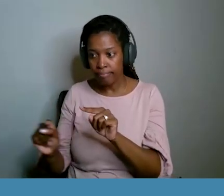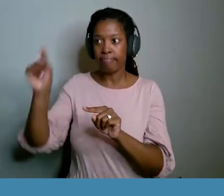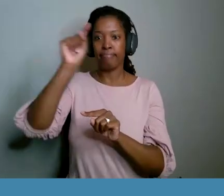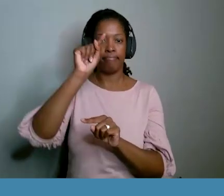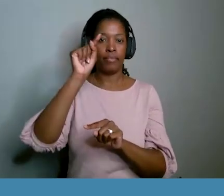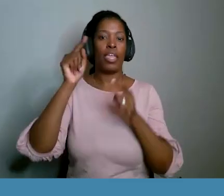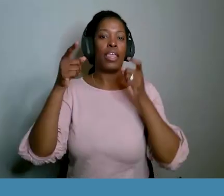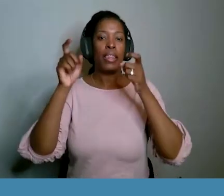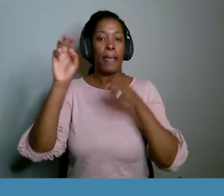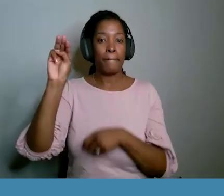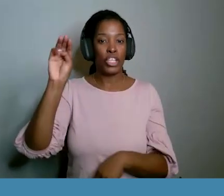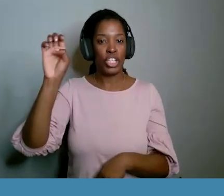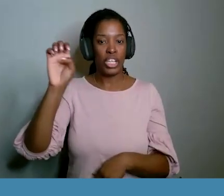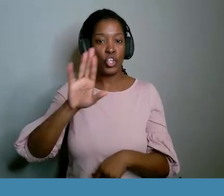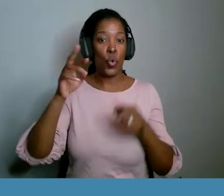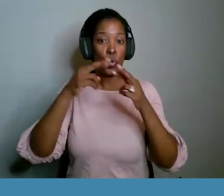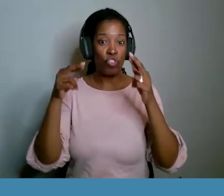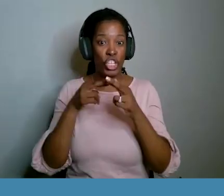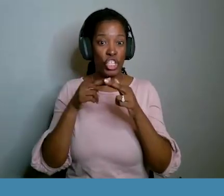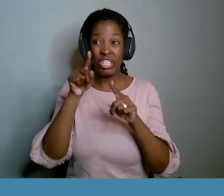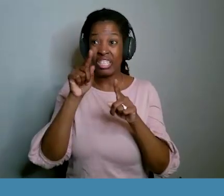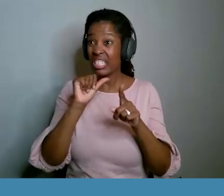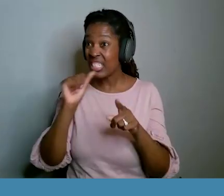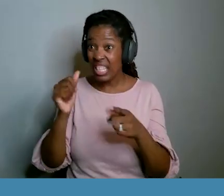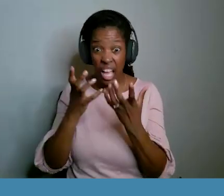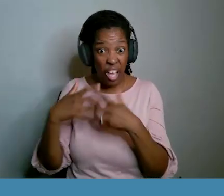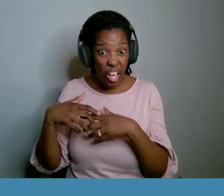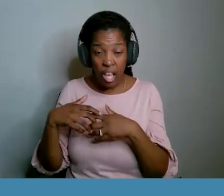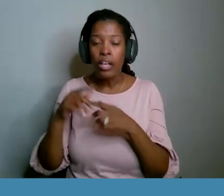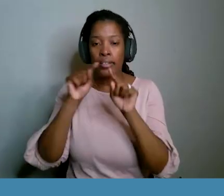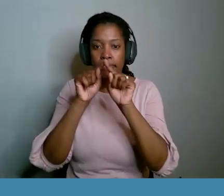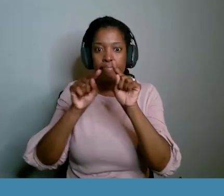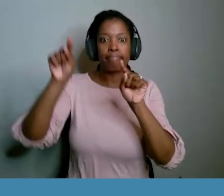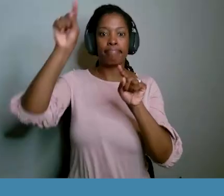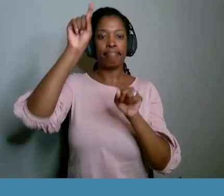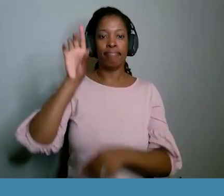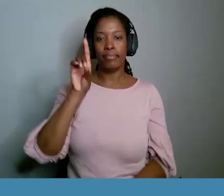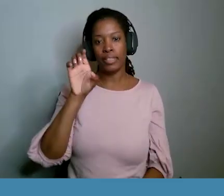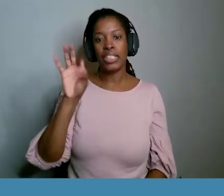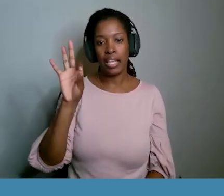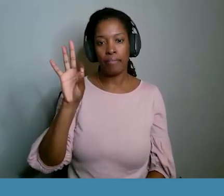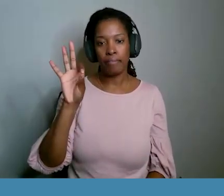region. If that doesn't work, then you go to DCF. So you can work your way up that hierarchy.